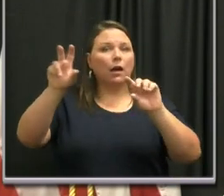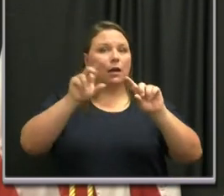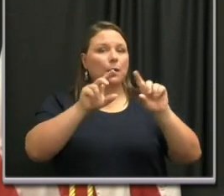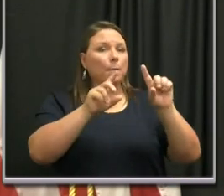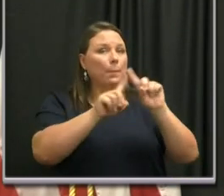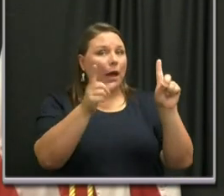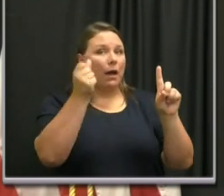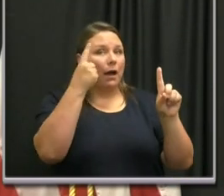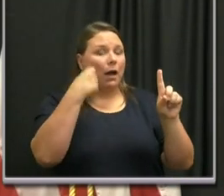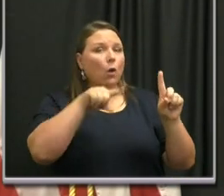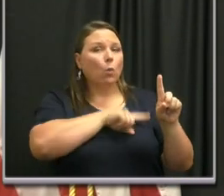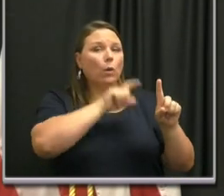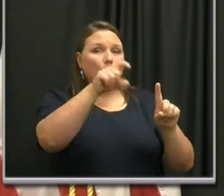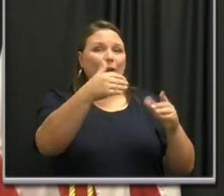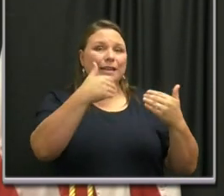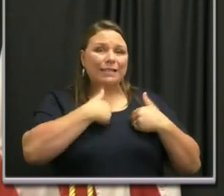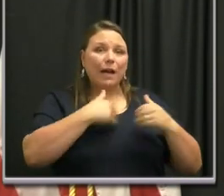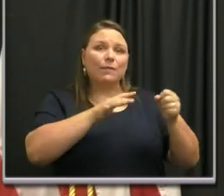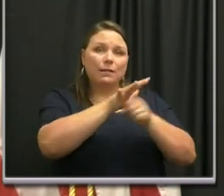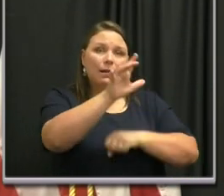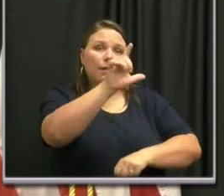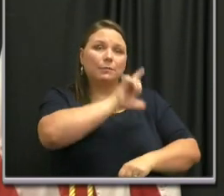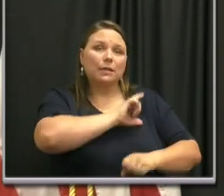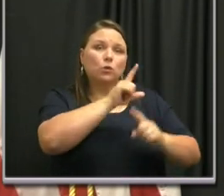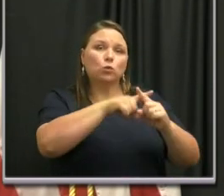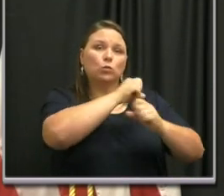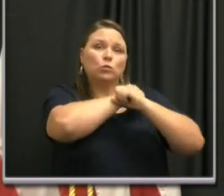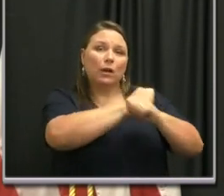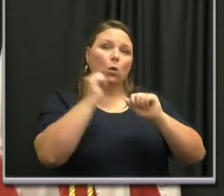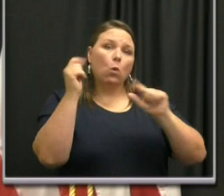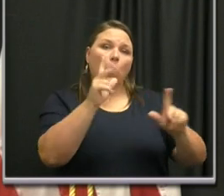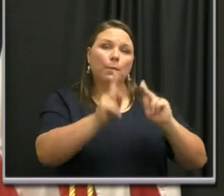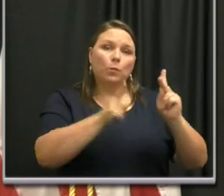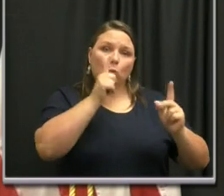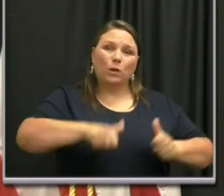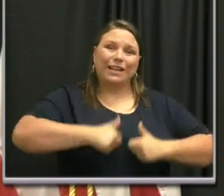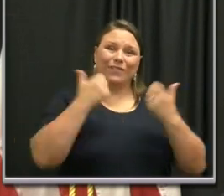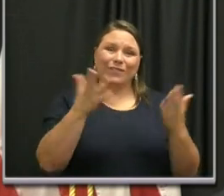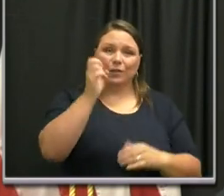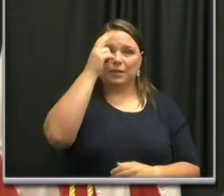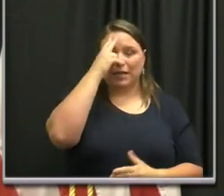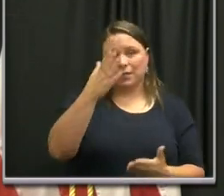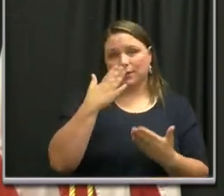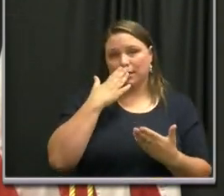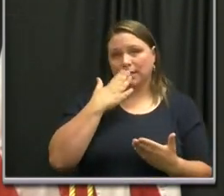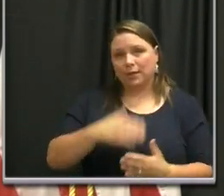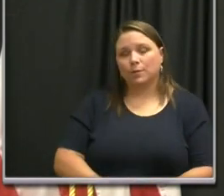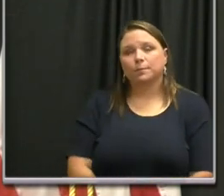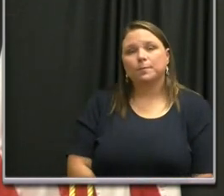have to have the people in place to protect all of the citizens of Nashville. Thank you.